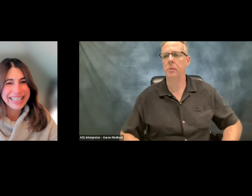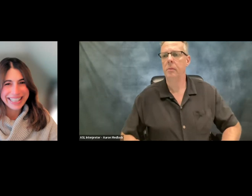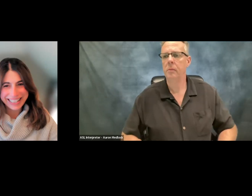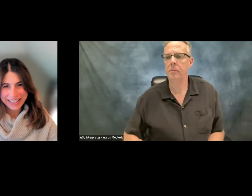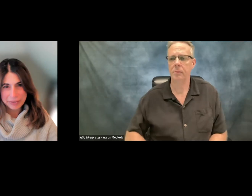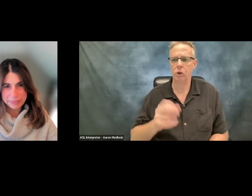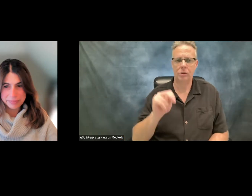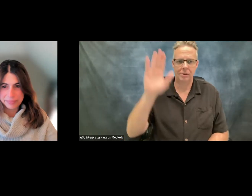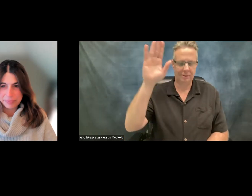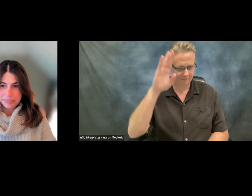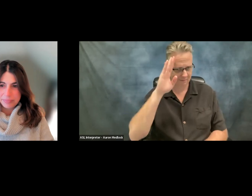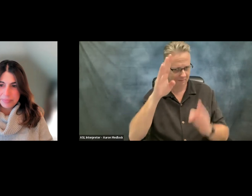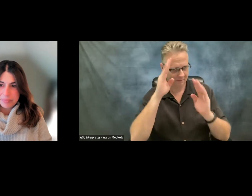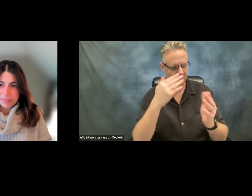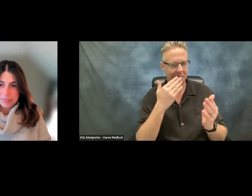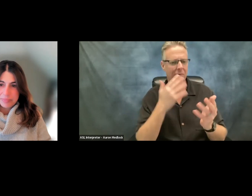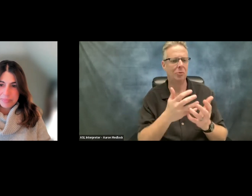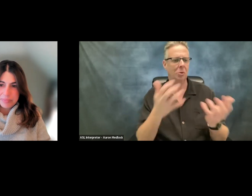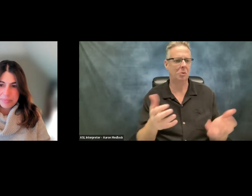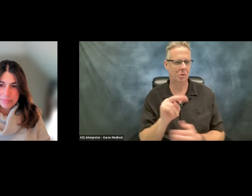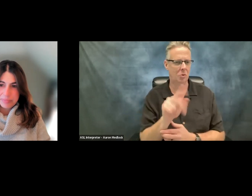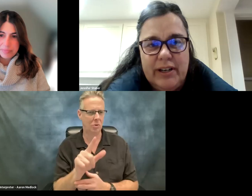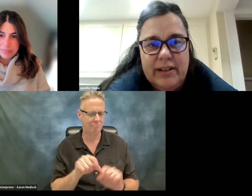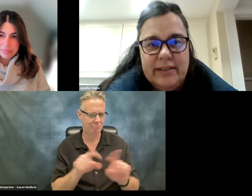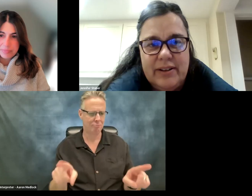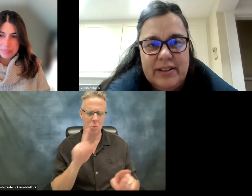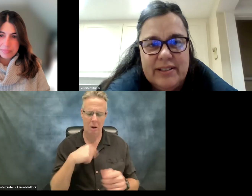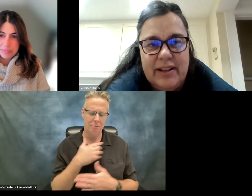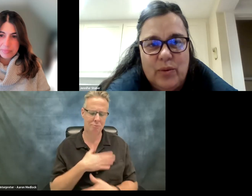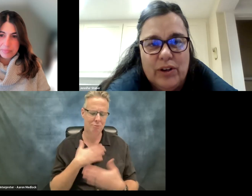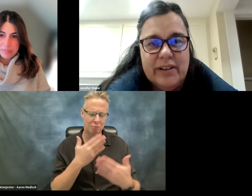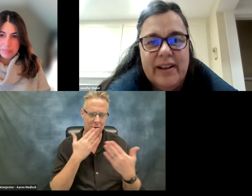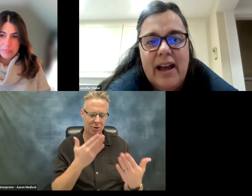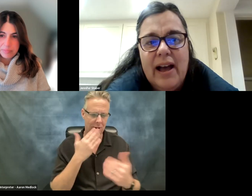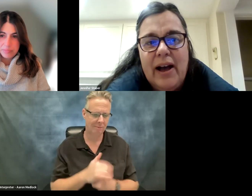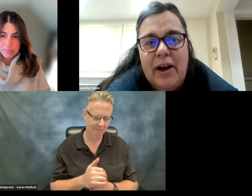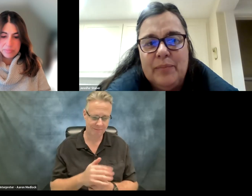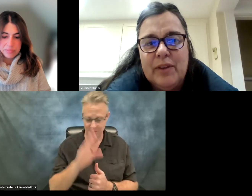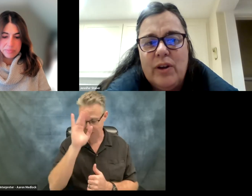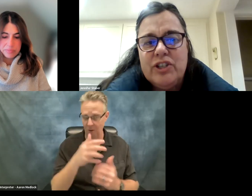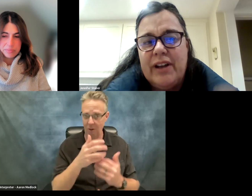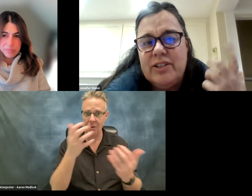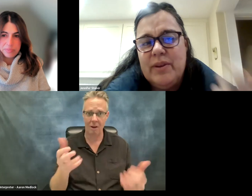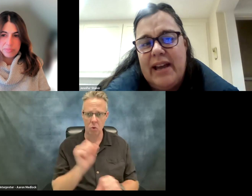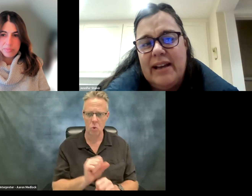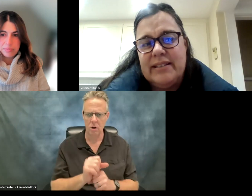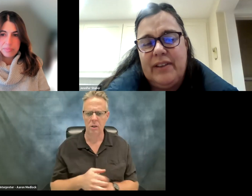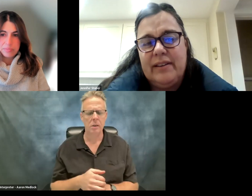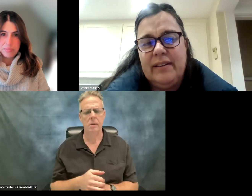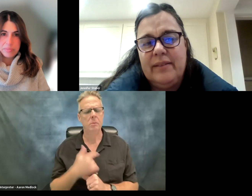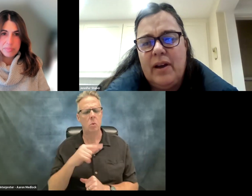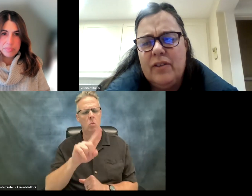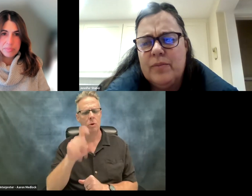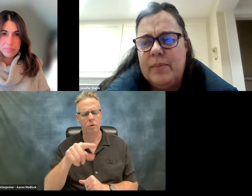Hello. Thanks so much for doing the newsletter. I really appreciate it. I know that's a lot of work. Question, I just wanted to ask